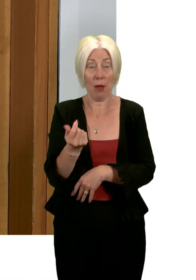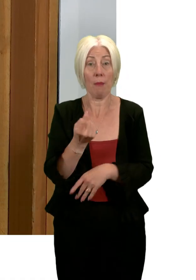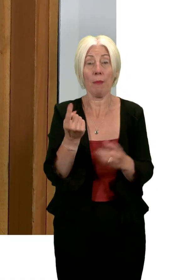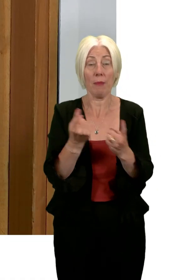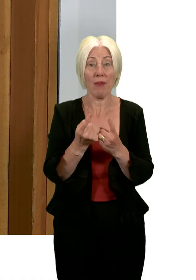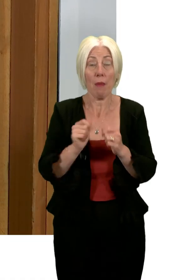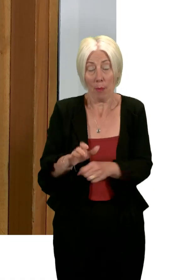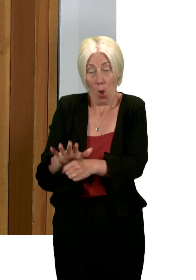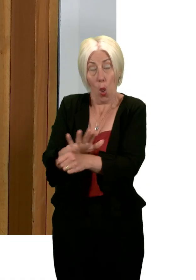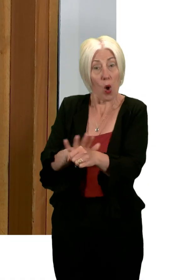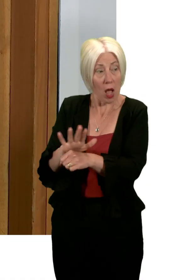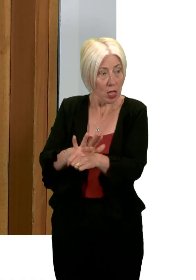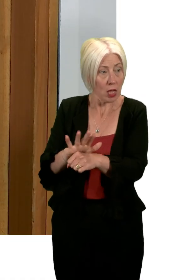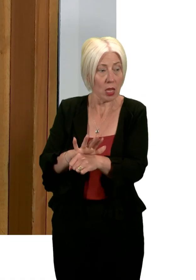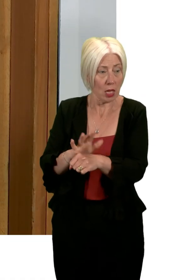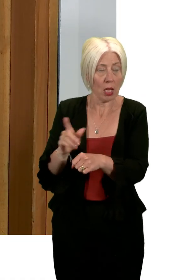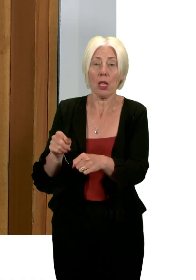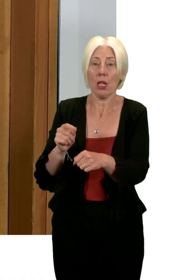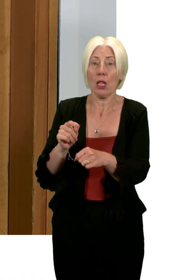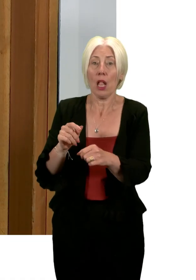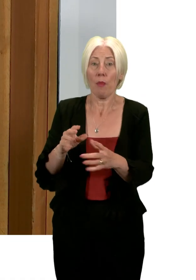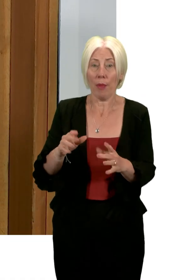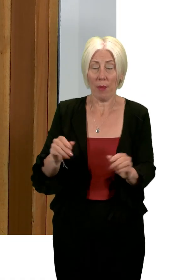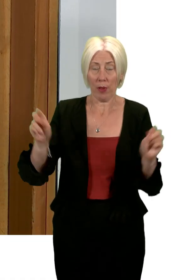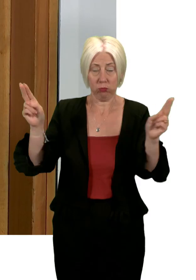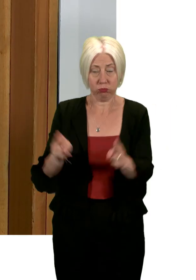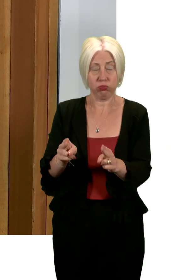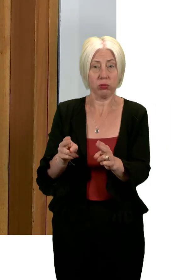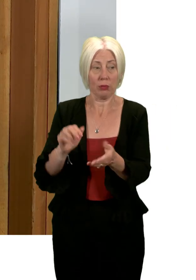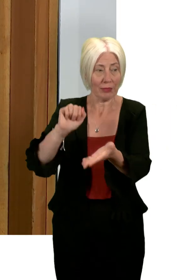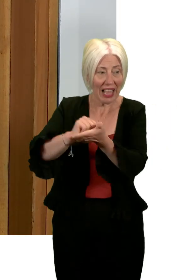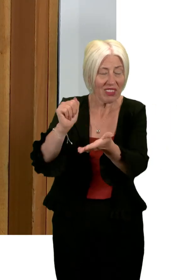a local level to restrict advertising and